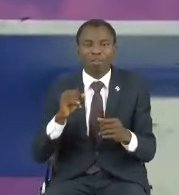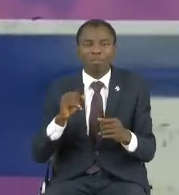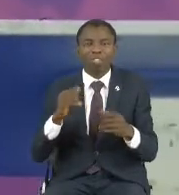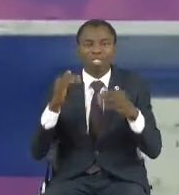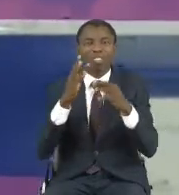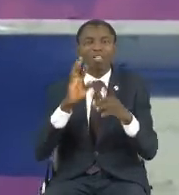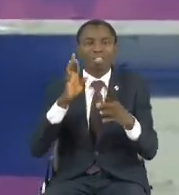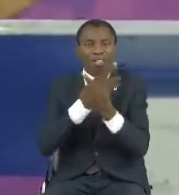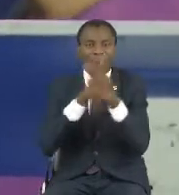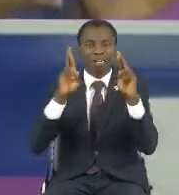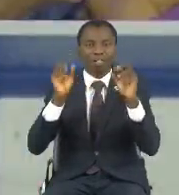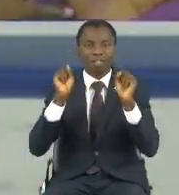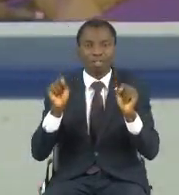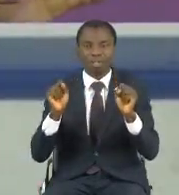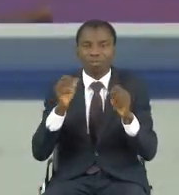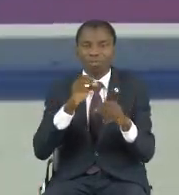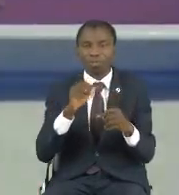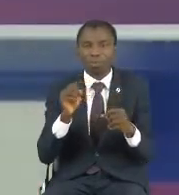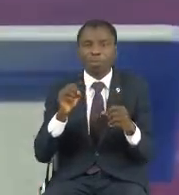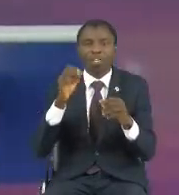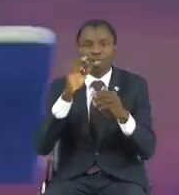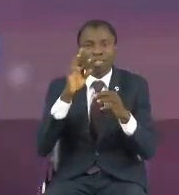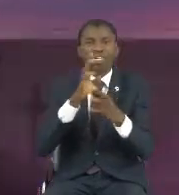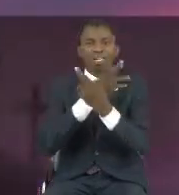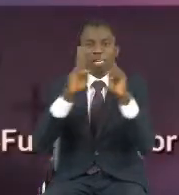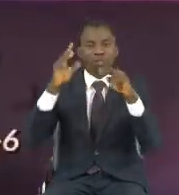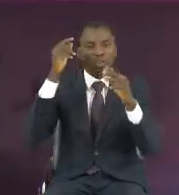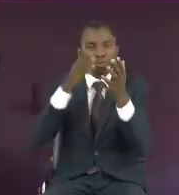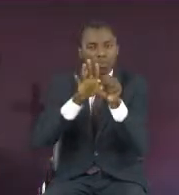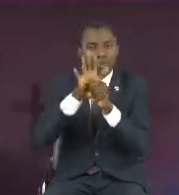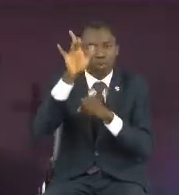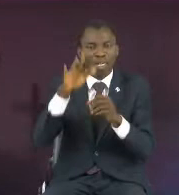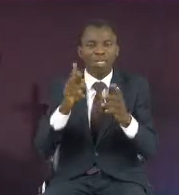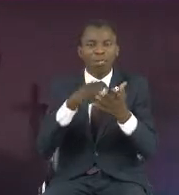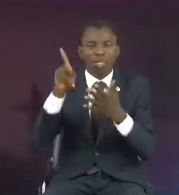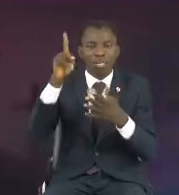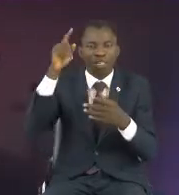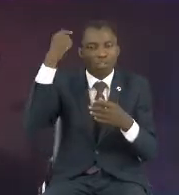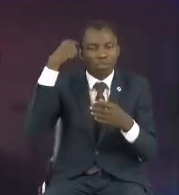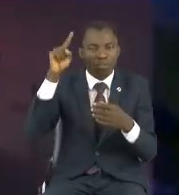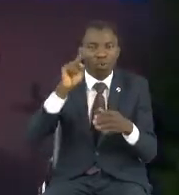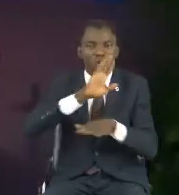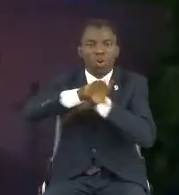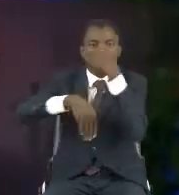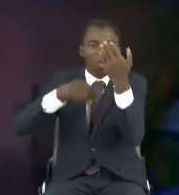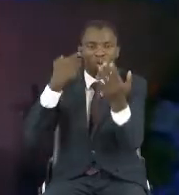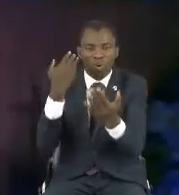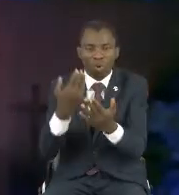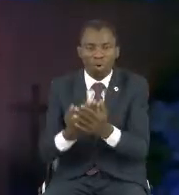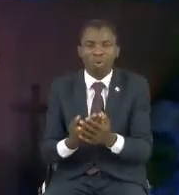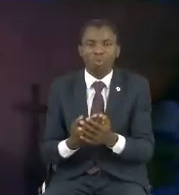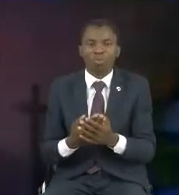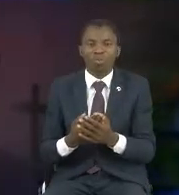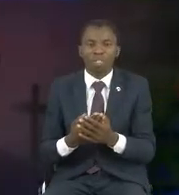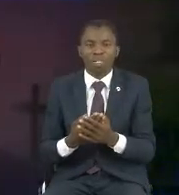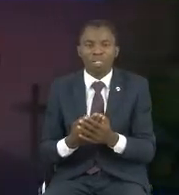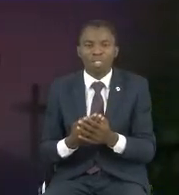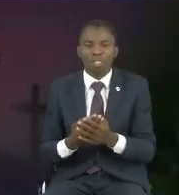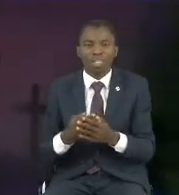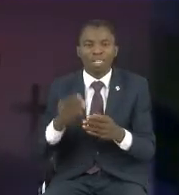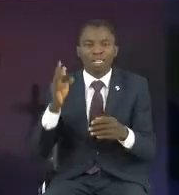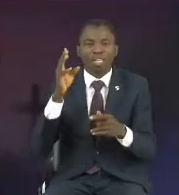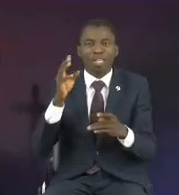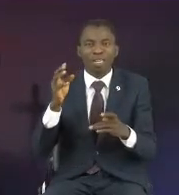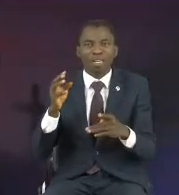Ransom fully paid for all. Ransom, ransom, ransom. And the people that took you